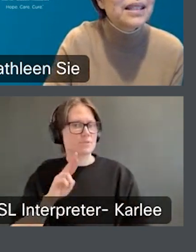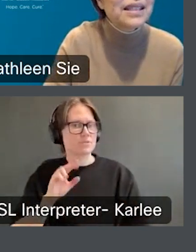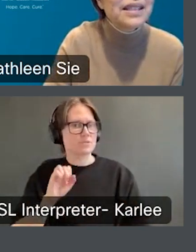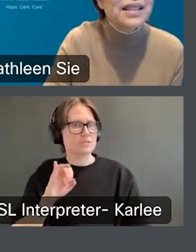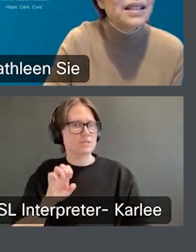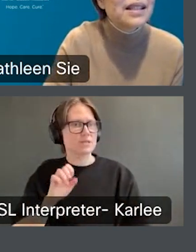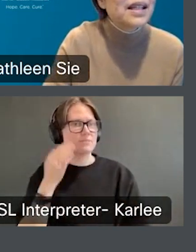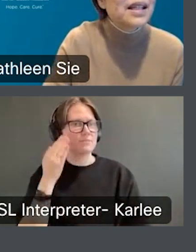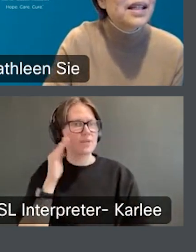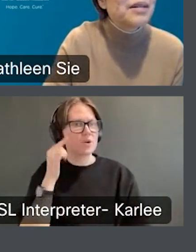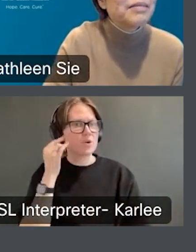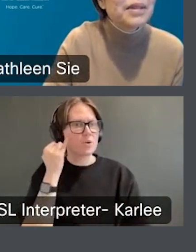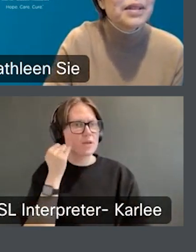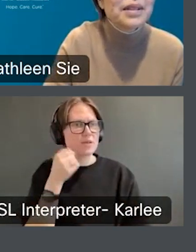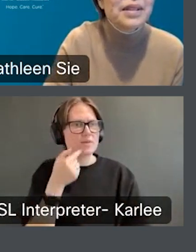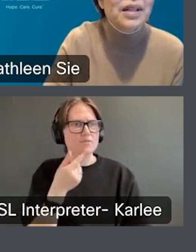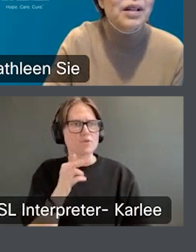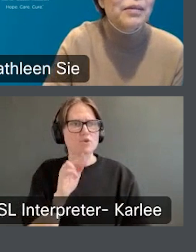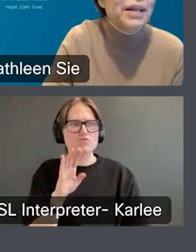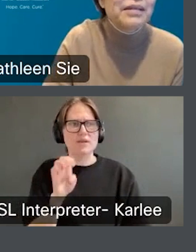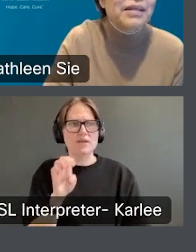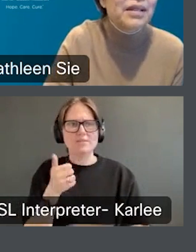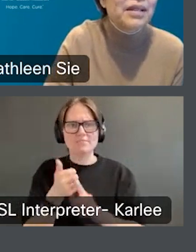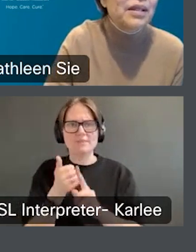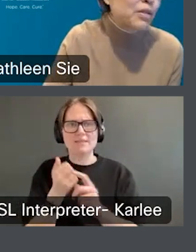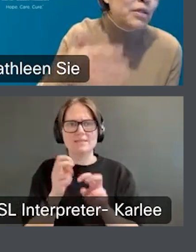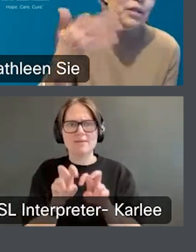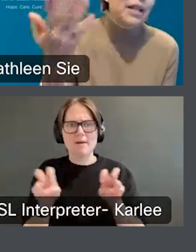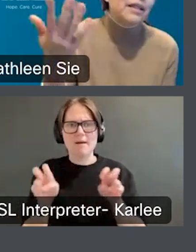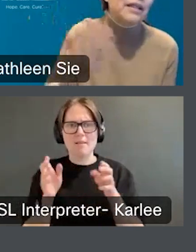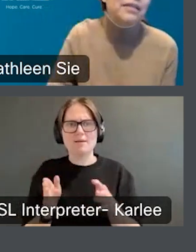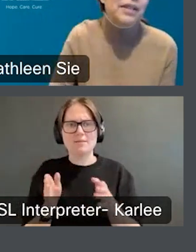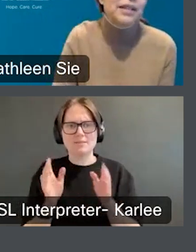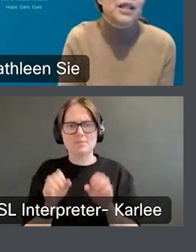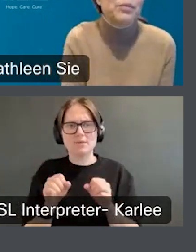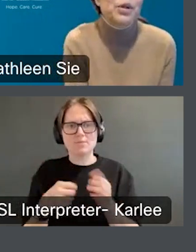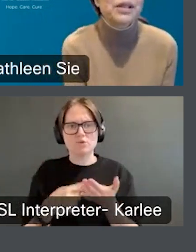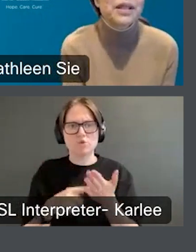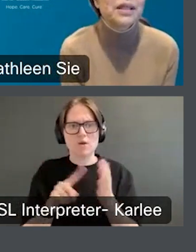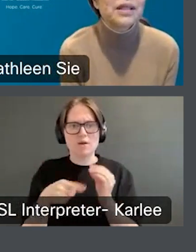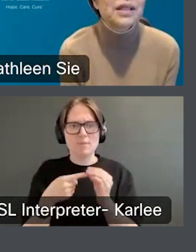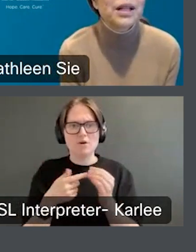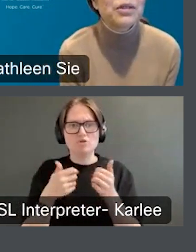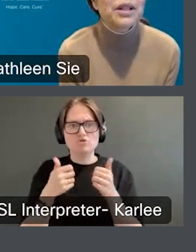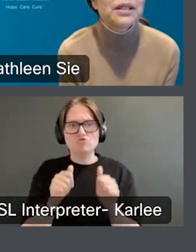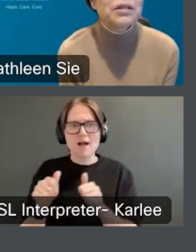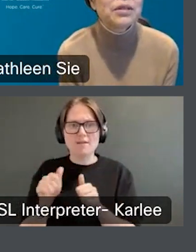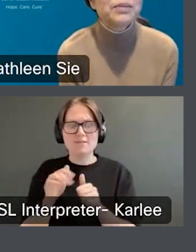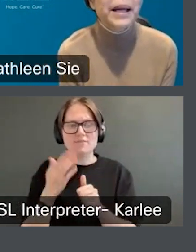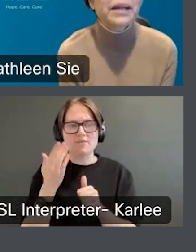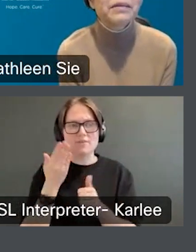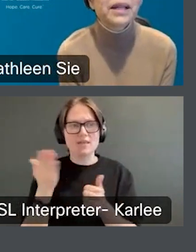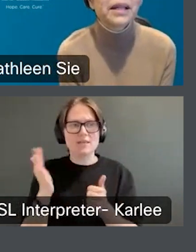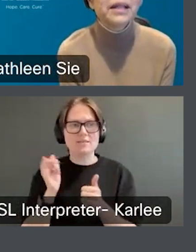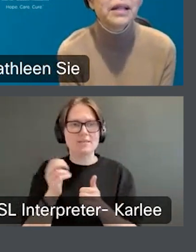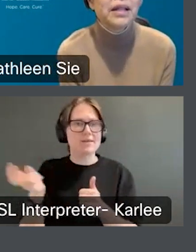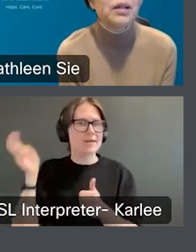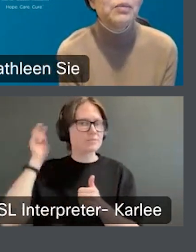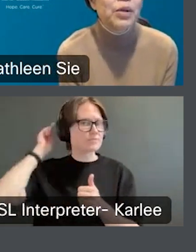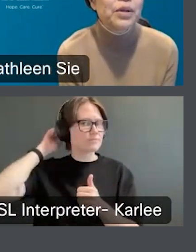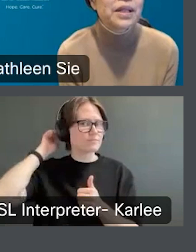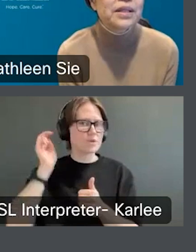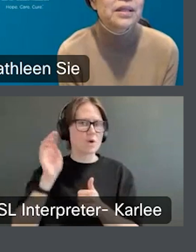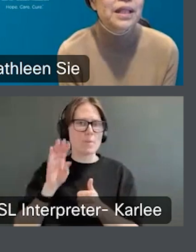panelist to talk about, trials of things like bone conduction sound processors, band retained